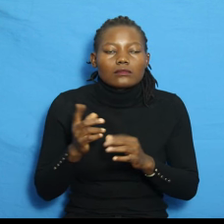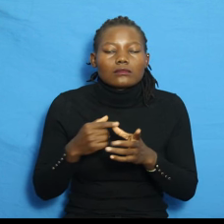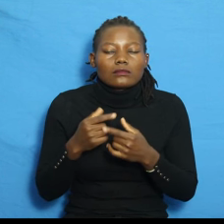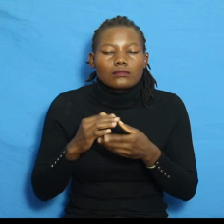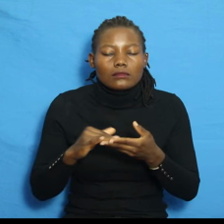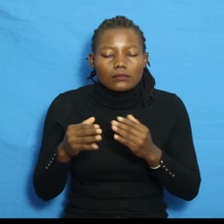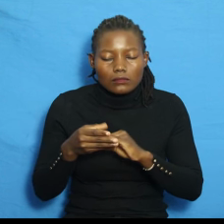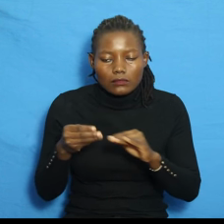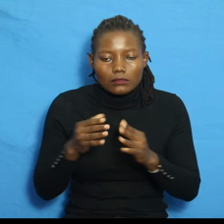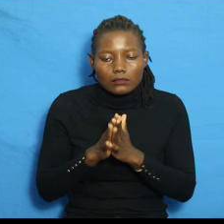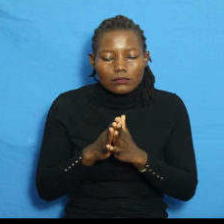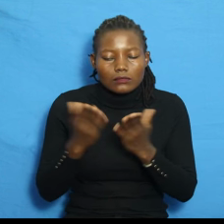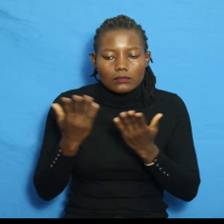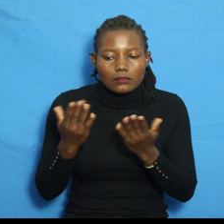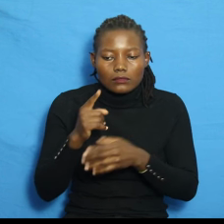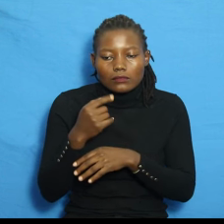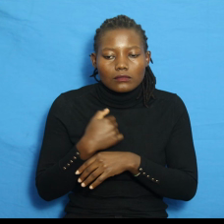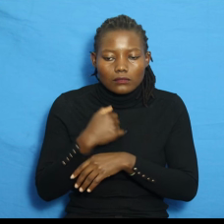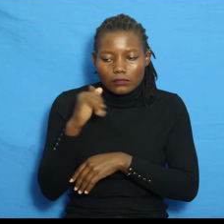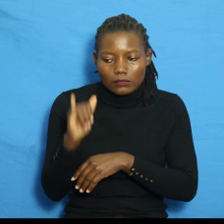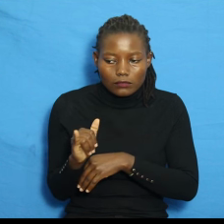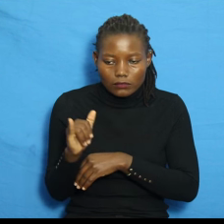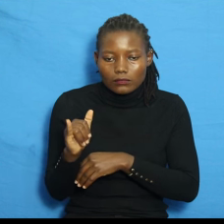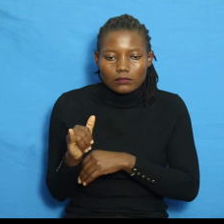the x-axis horizontally,